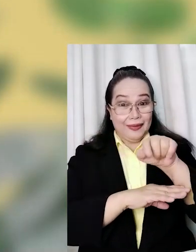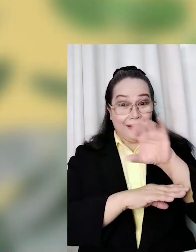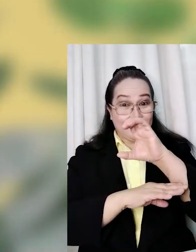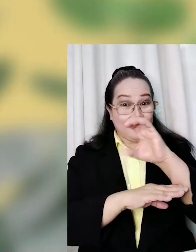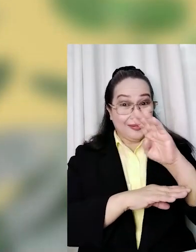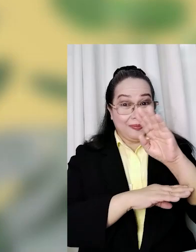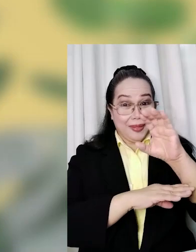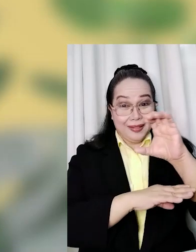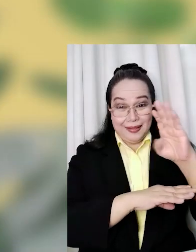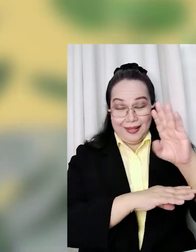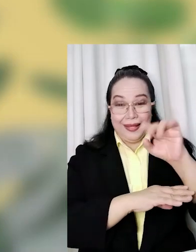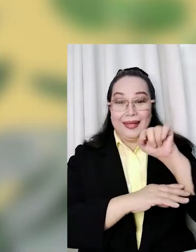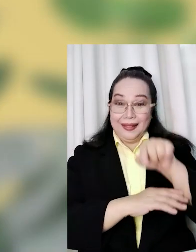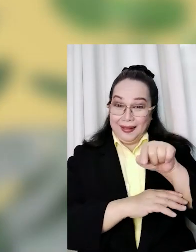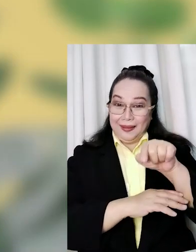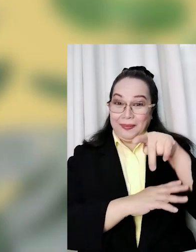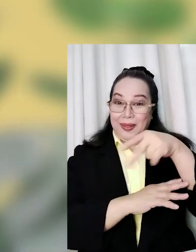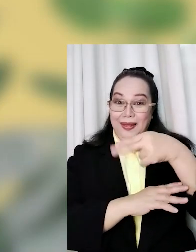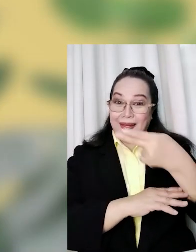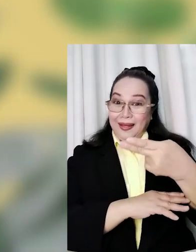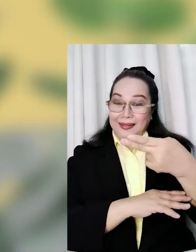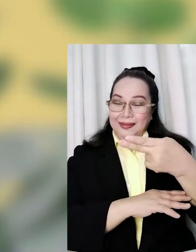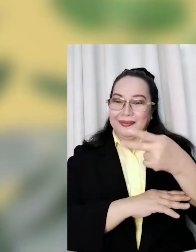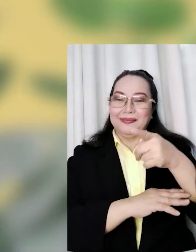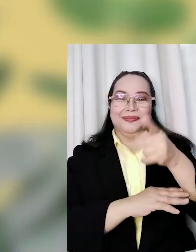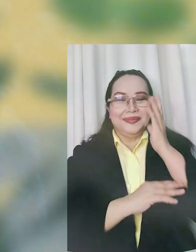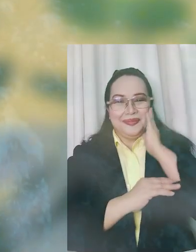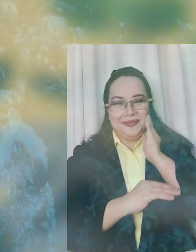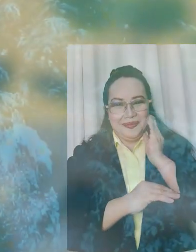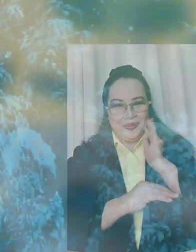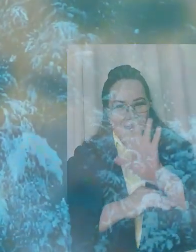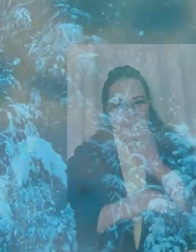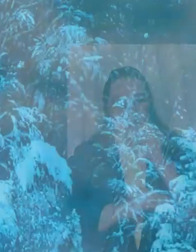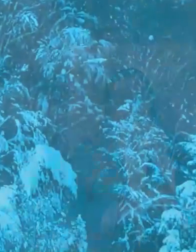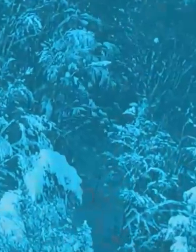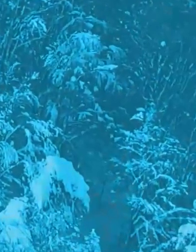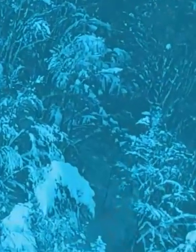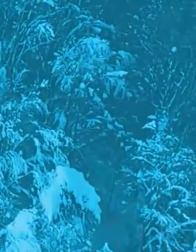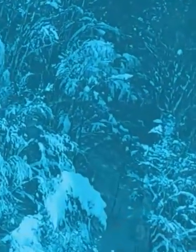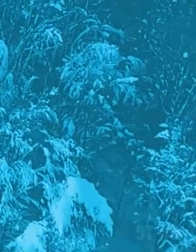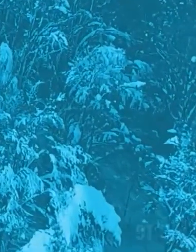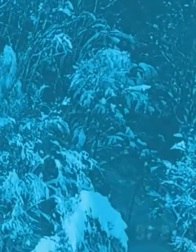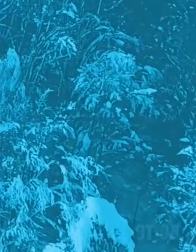live.ccbc.ph. and bring the CCBC experience to your home.